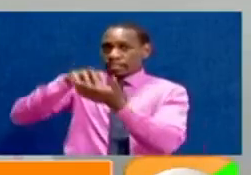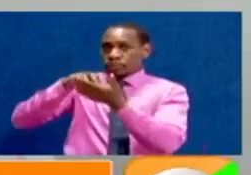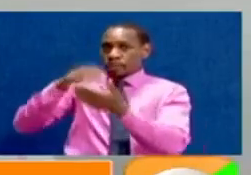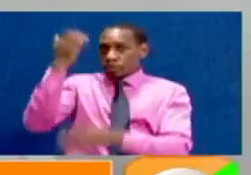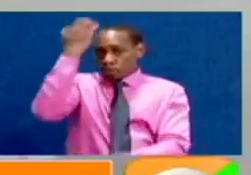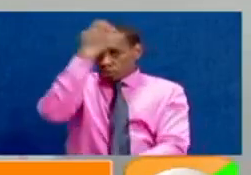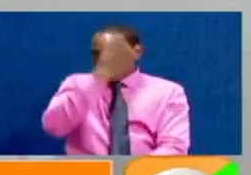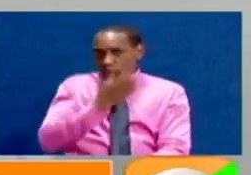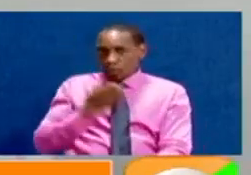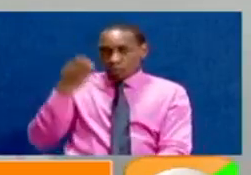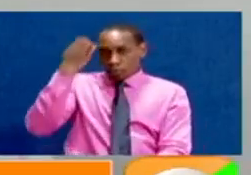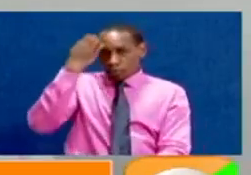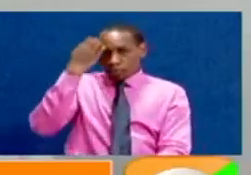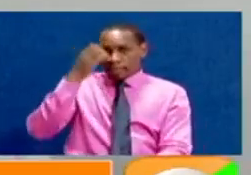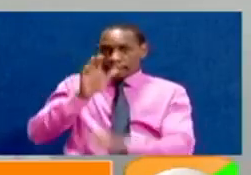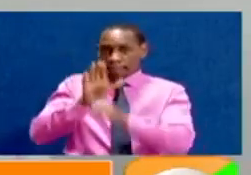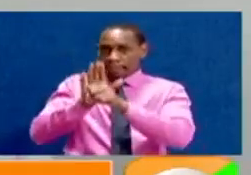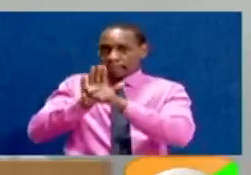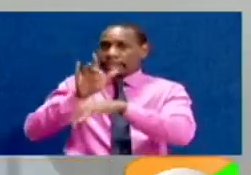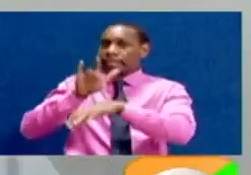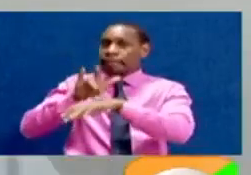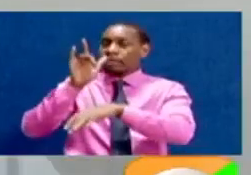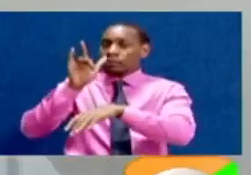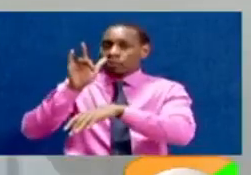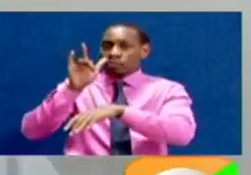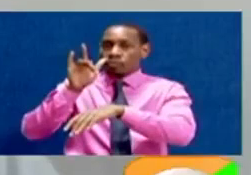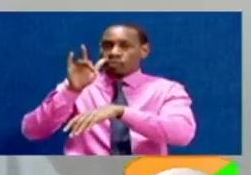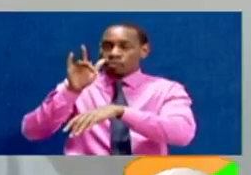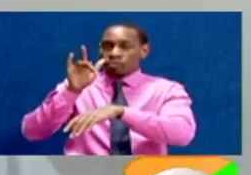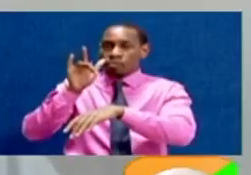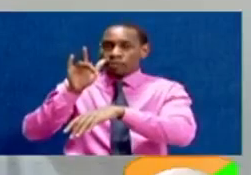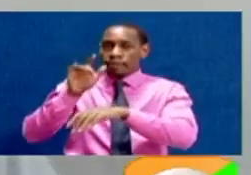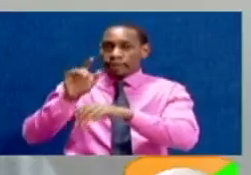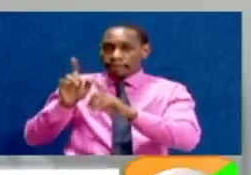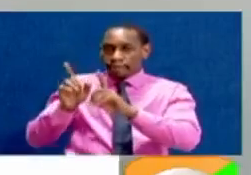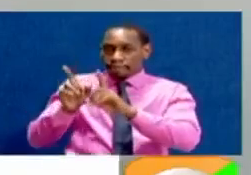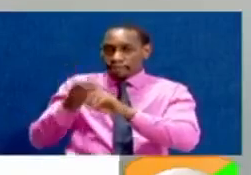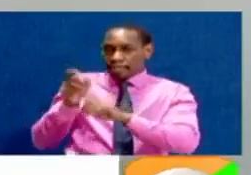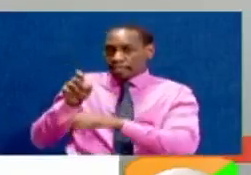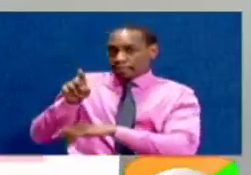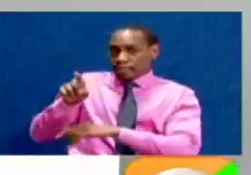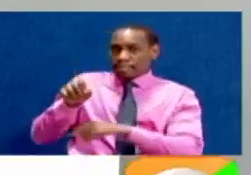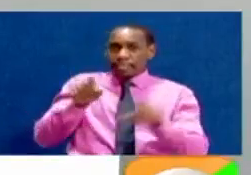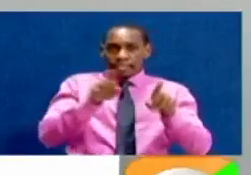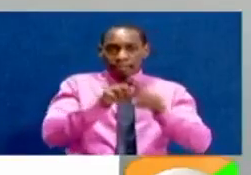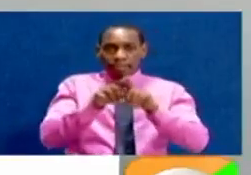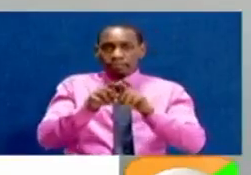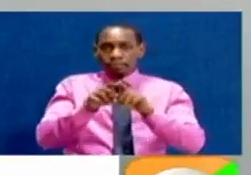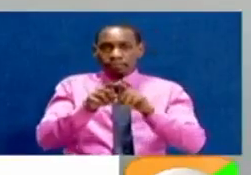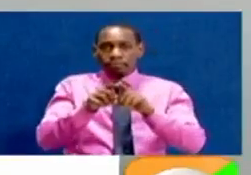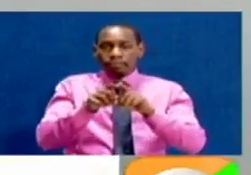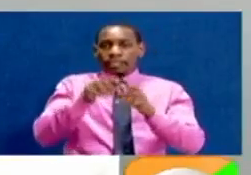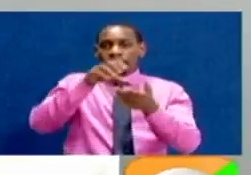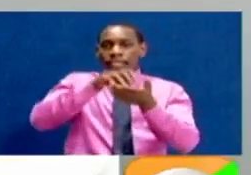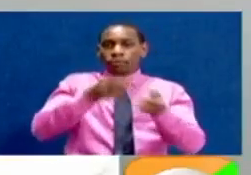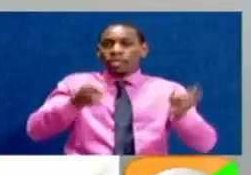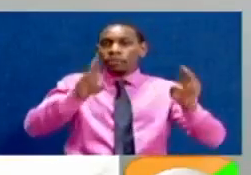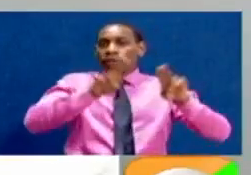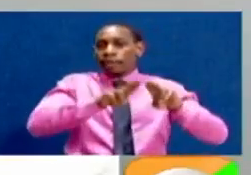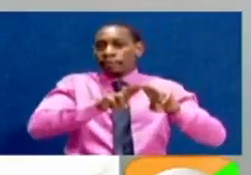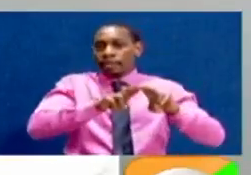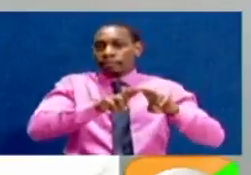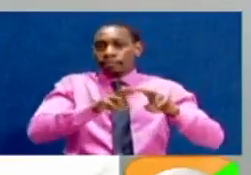taking or causing more infections than the original one, and the same thing occurs